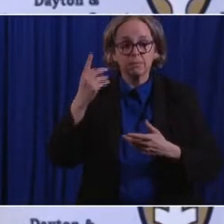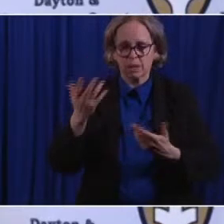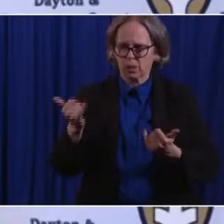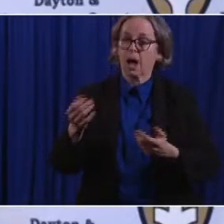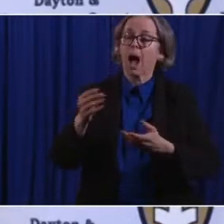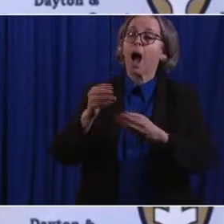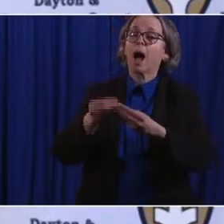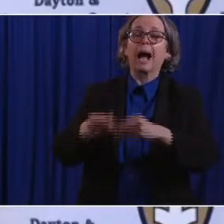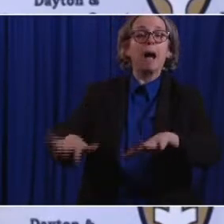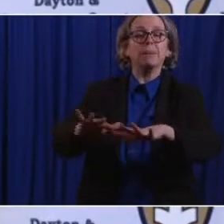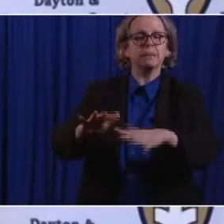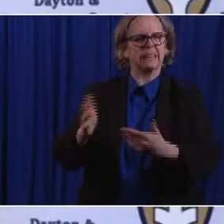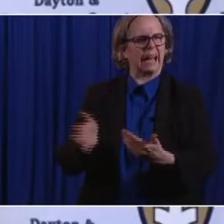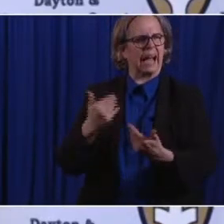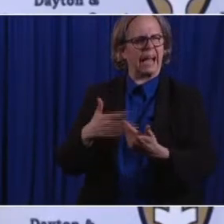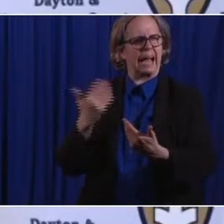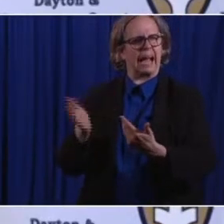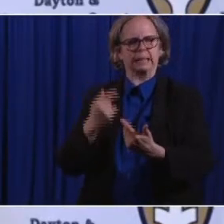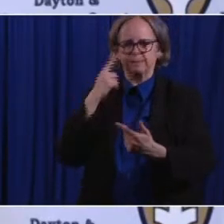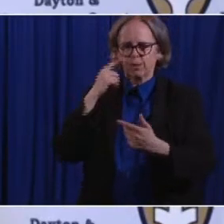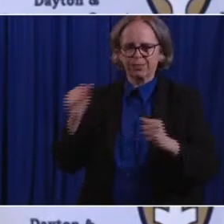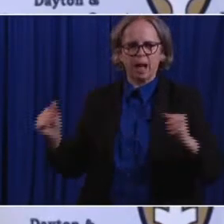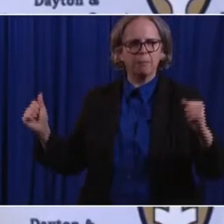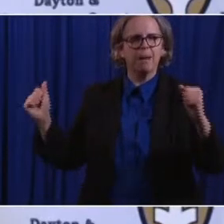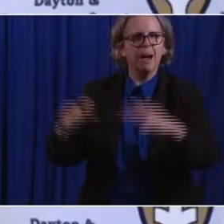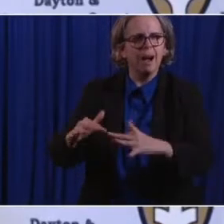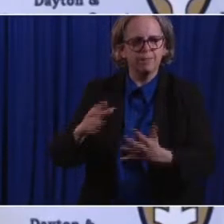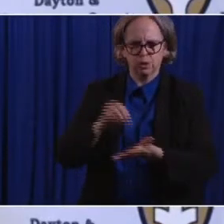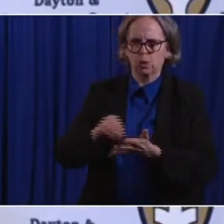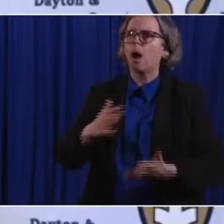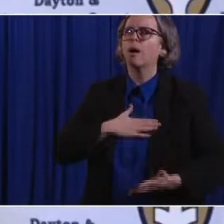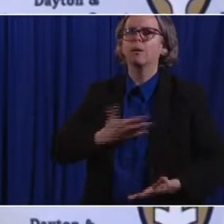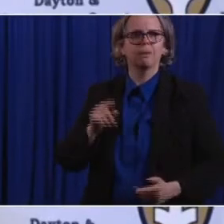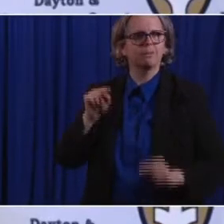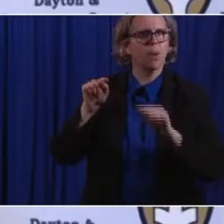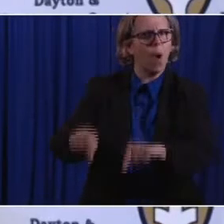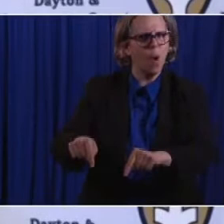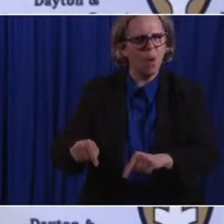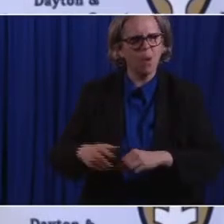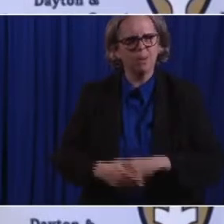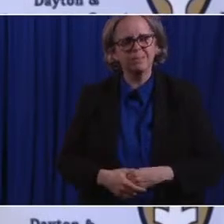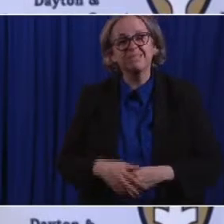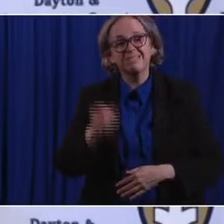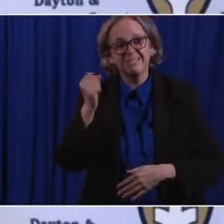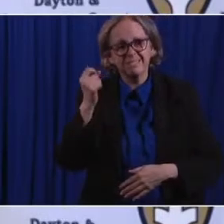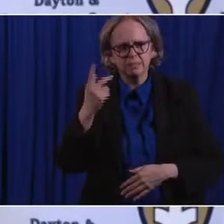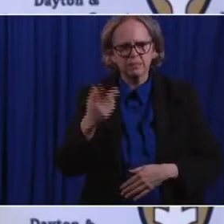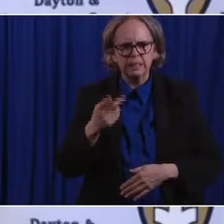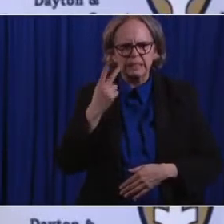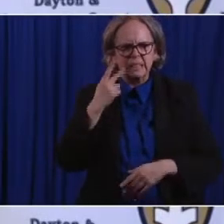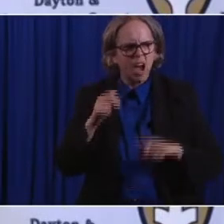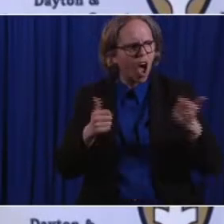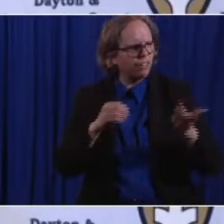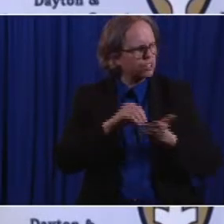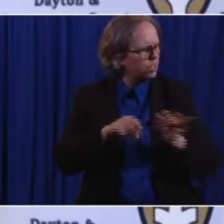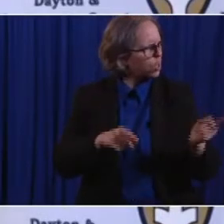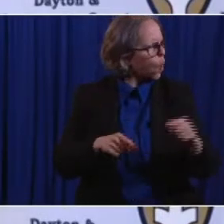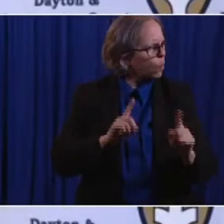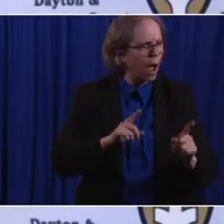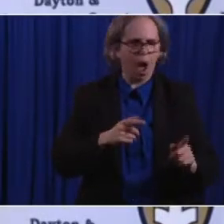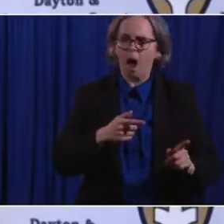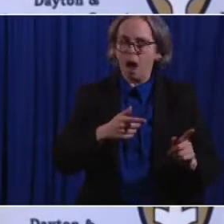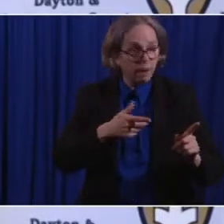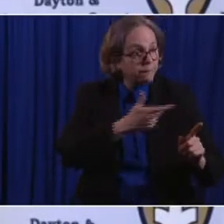very convenient for the students. They see other college students doing it. I think that